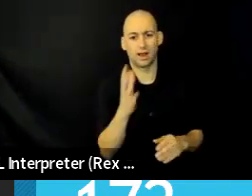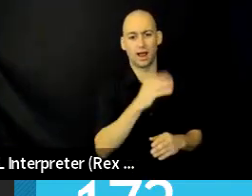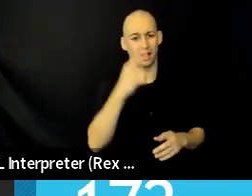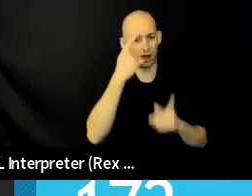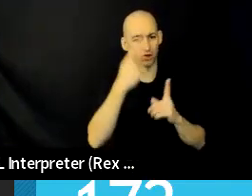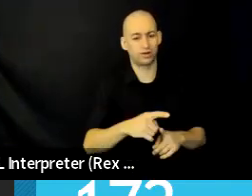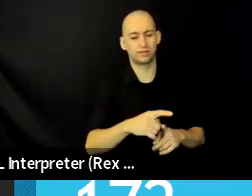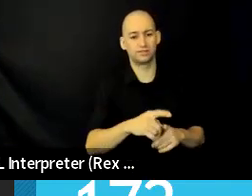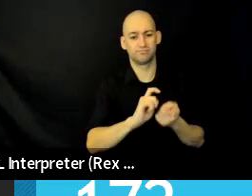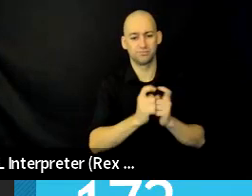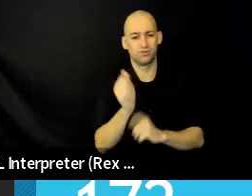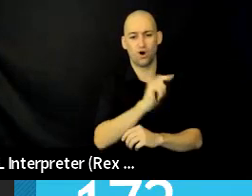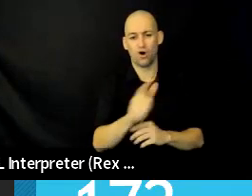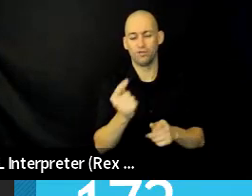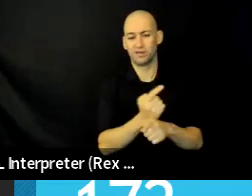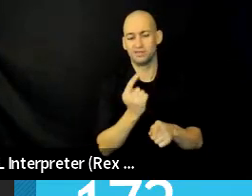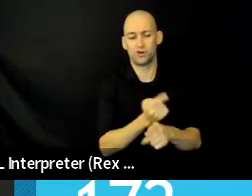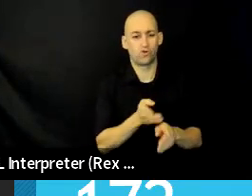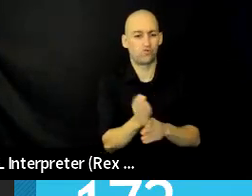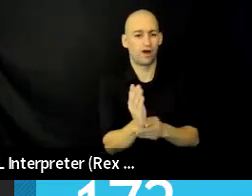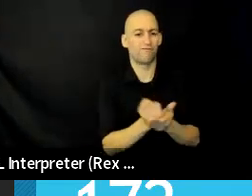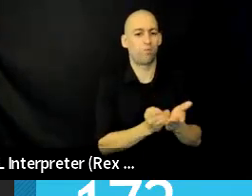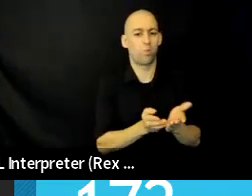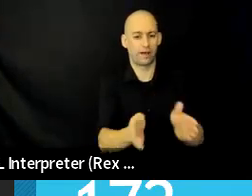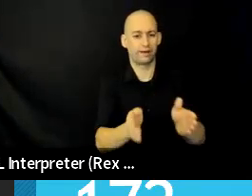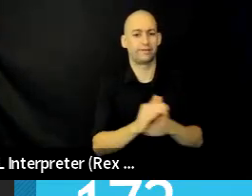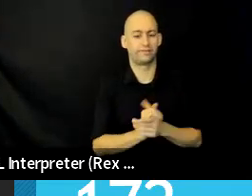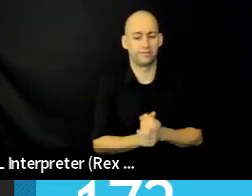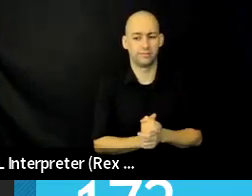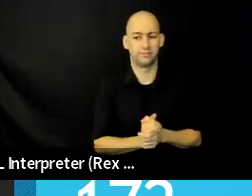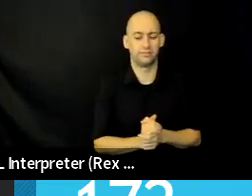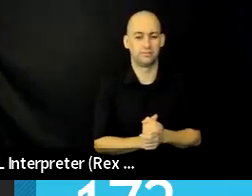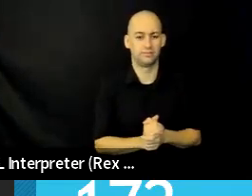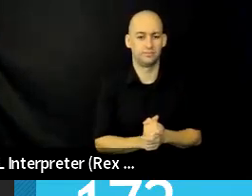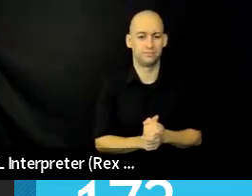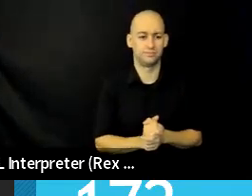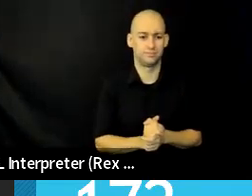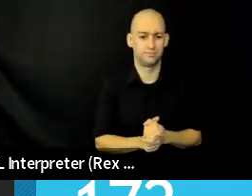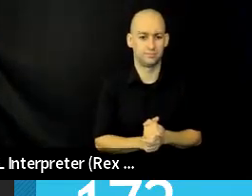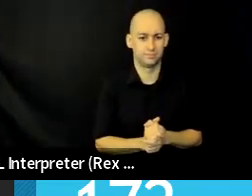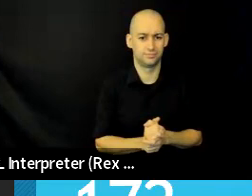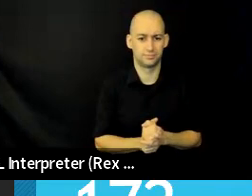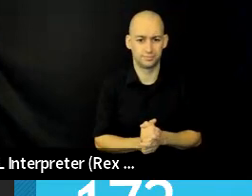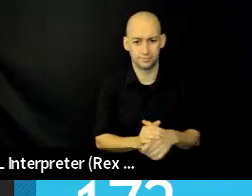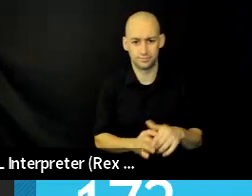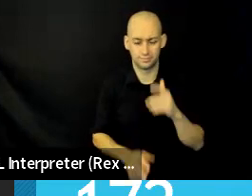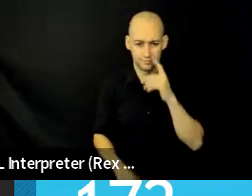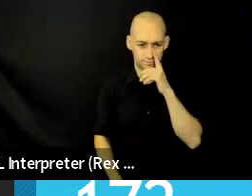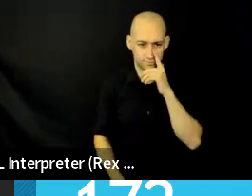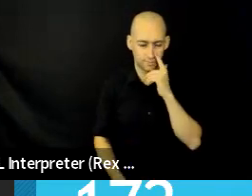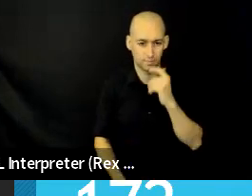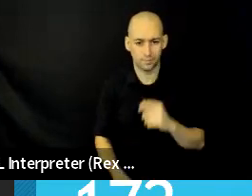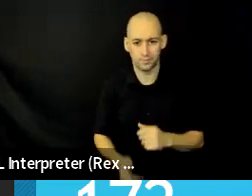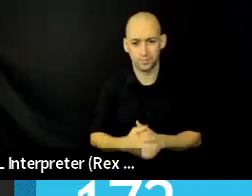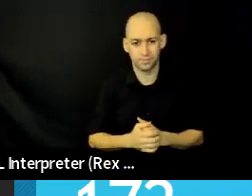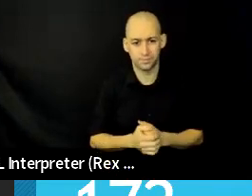right-of-way. And here, attached and as an exhibit to the agreement, in the lower left-hand corner, you